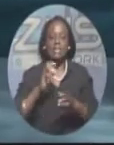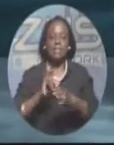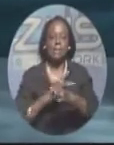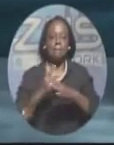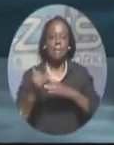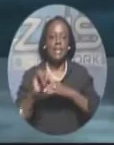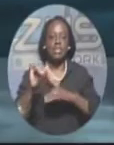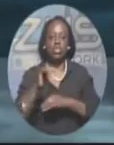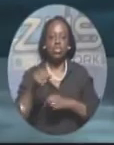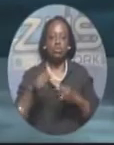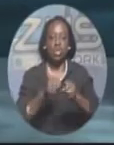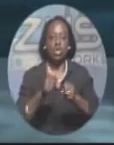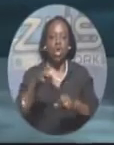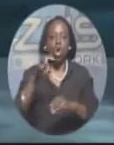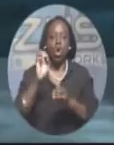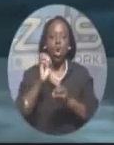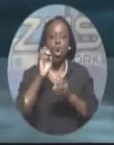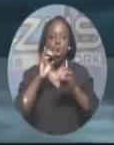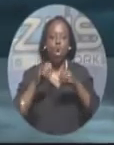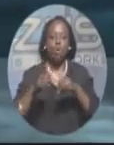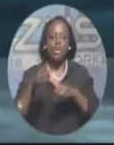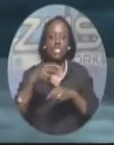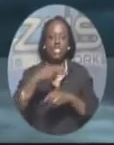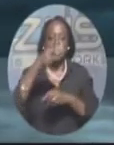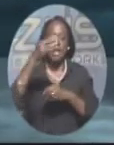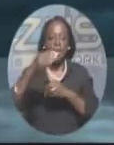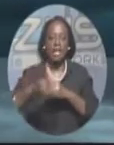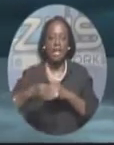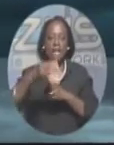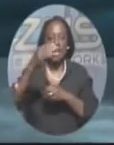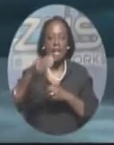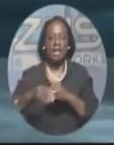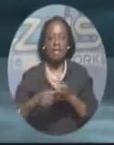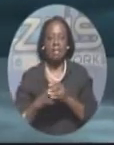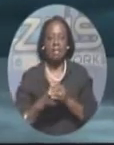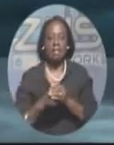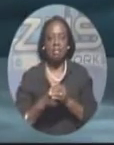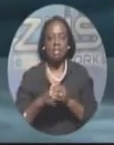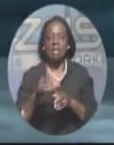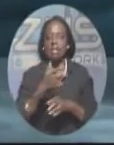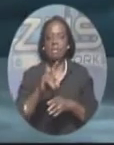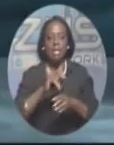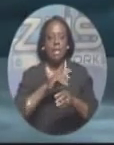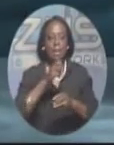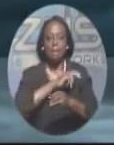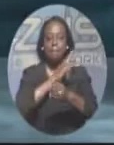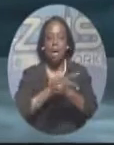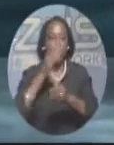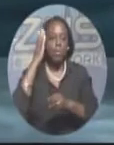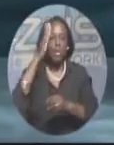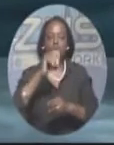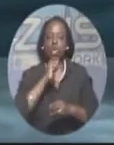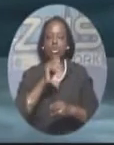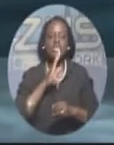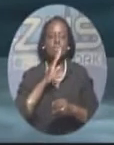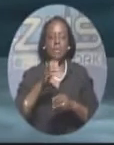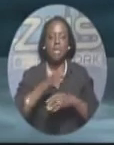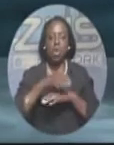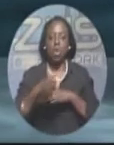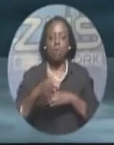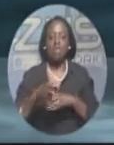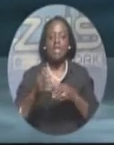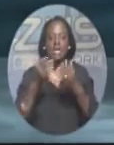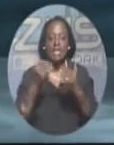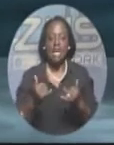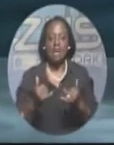Road. So those people can no longer expect that their power will be off at 5 o'clock this evening. As we had indicated earlier, your